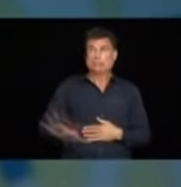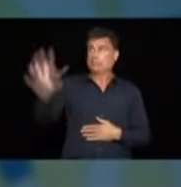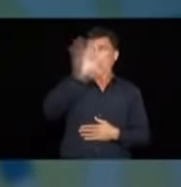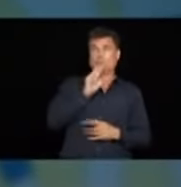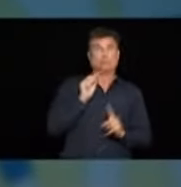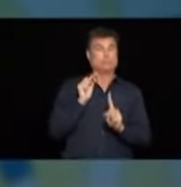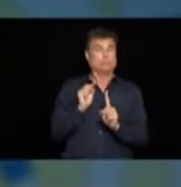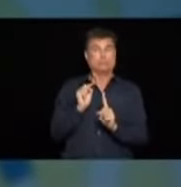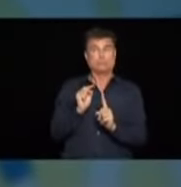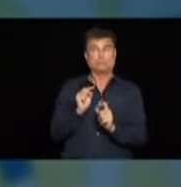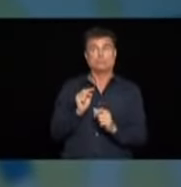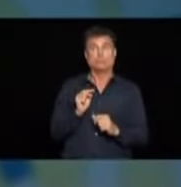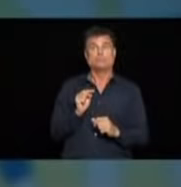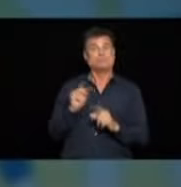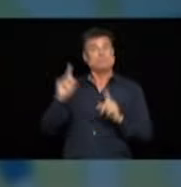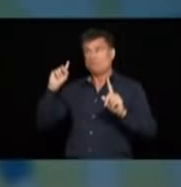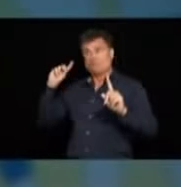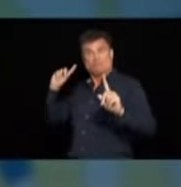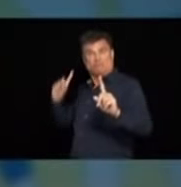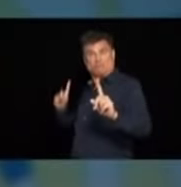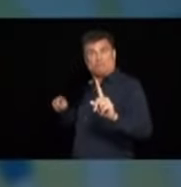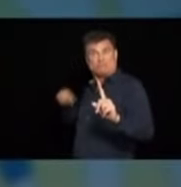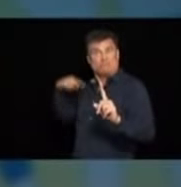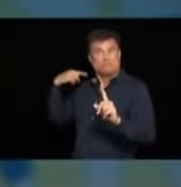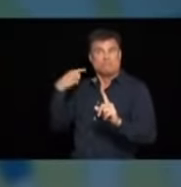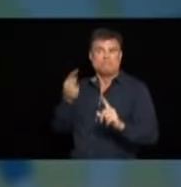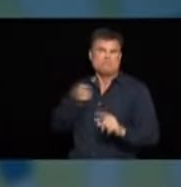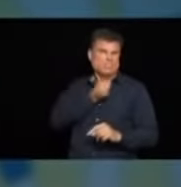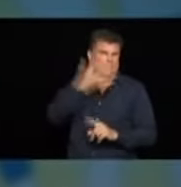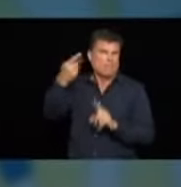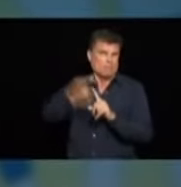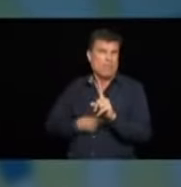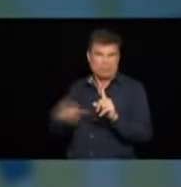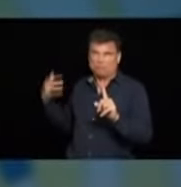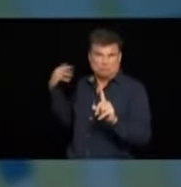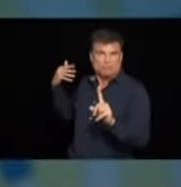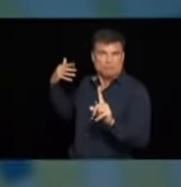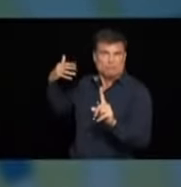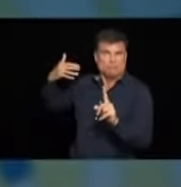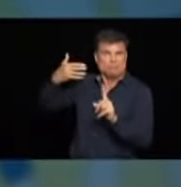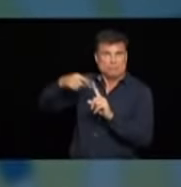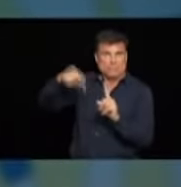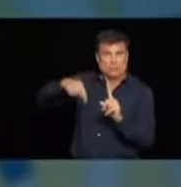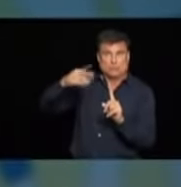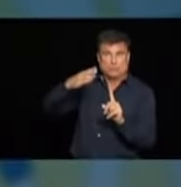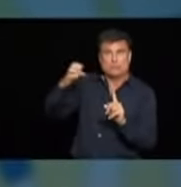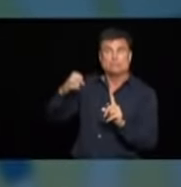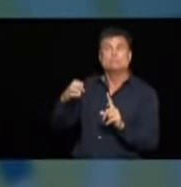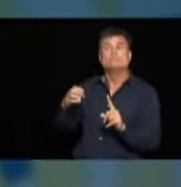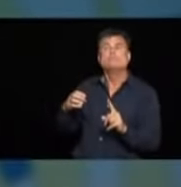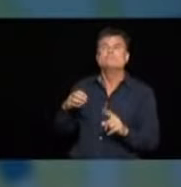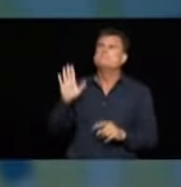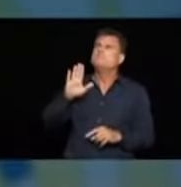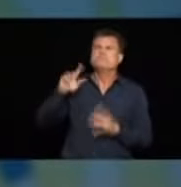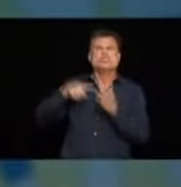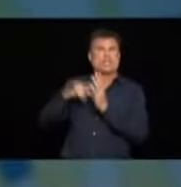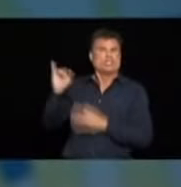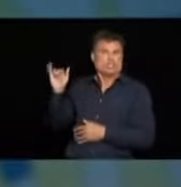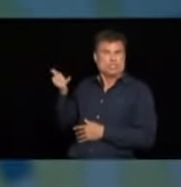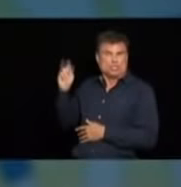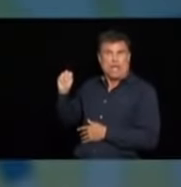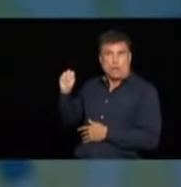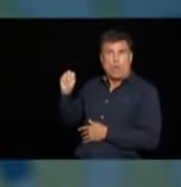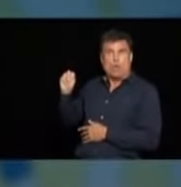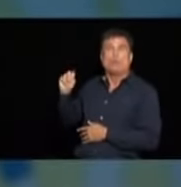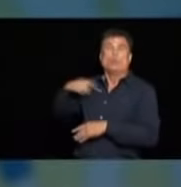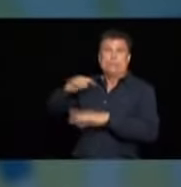BC over the last period, over these 110 briefings, over this period since the middle of January when we